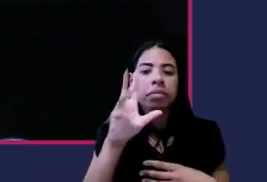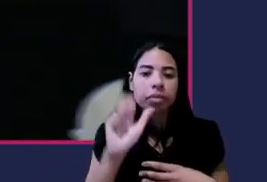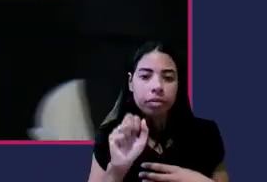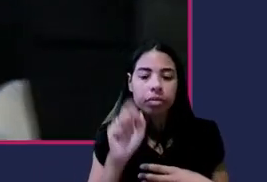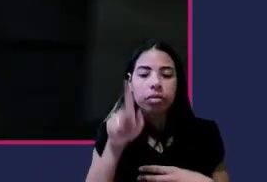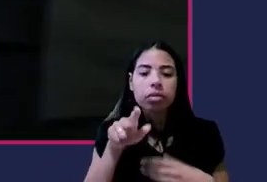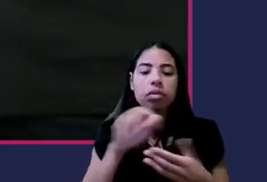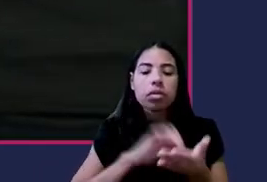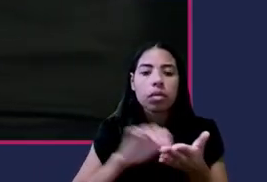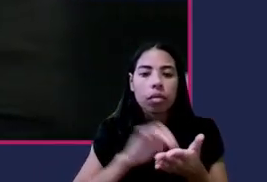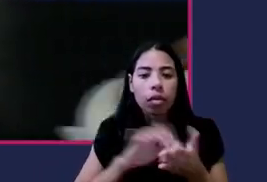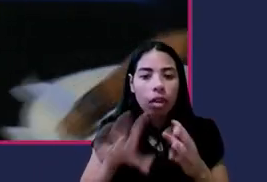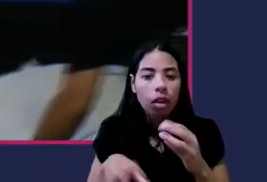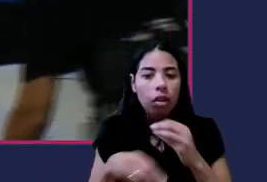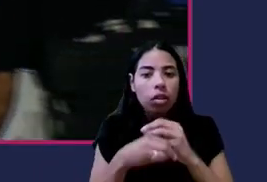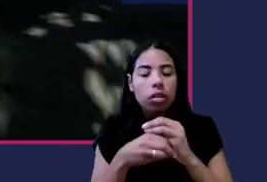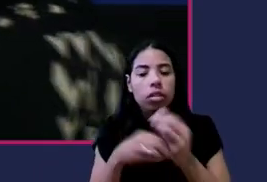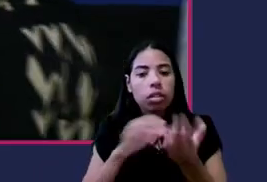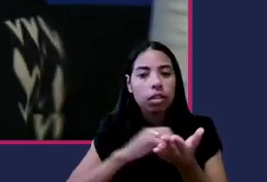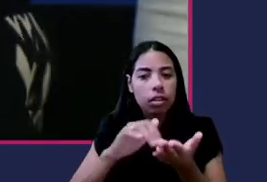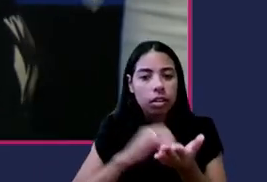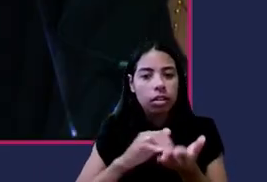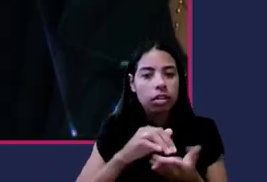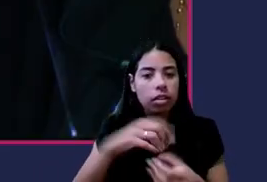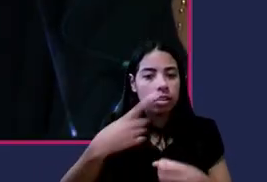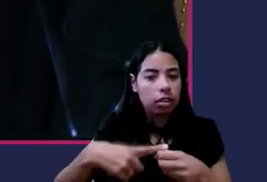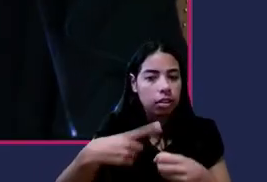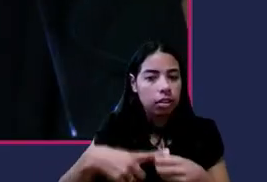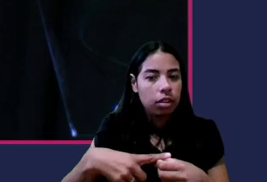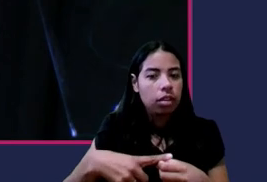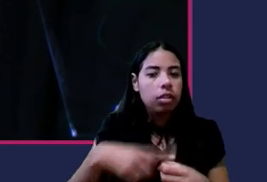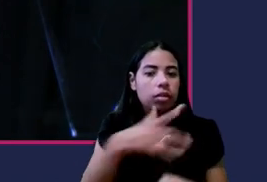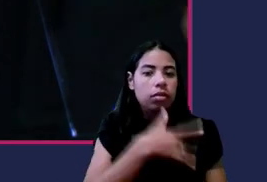Serpa, Deputy Secretary of the Municipal Health Department,